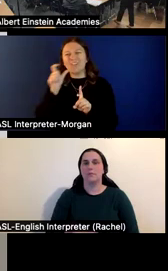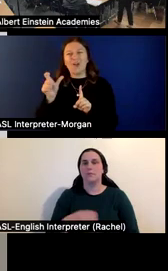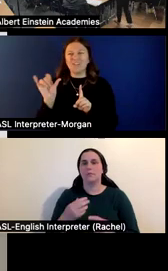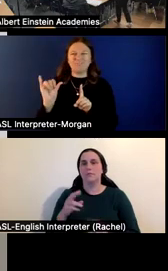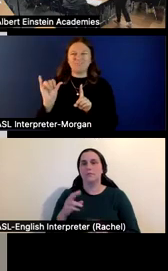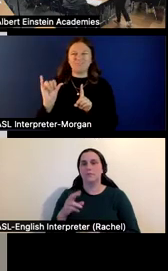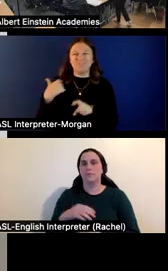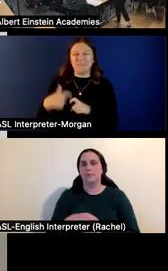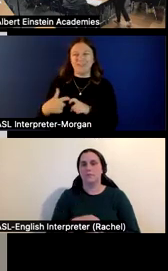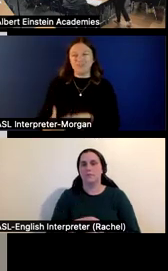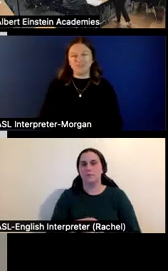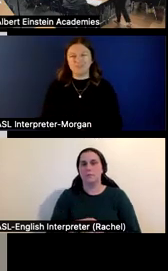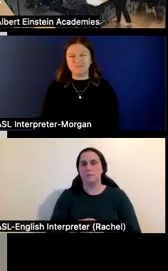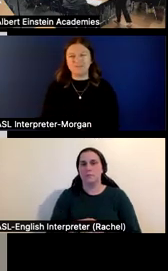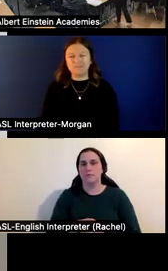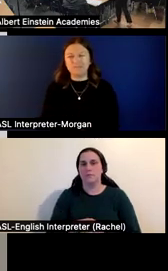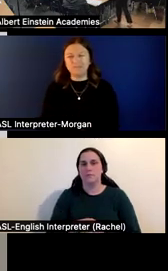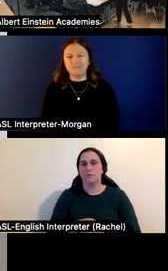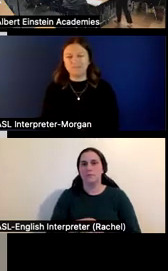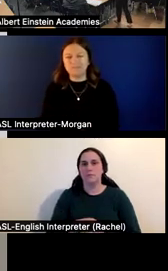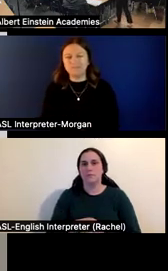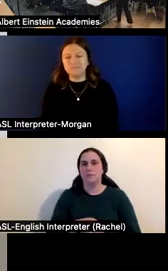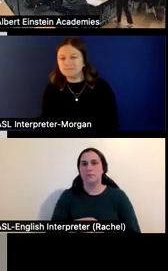yeah. You write it in the card.